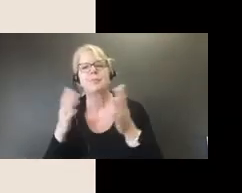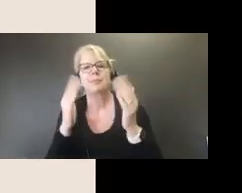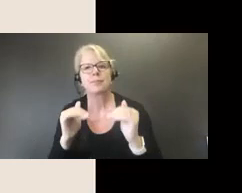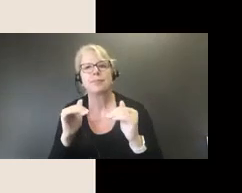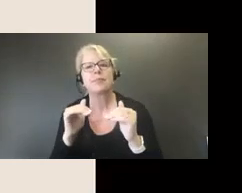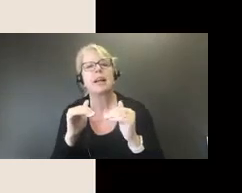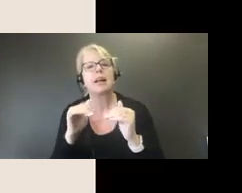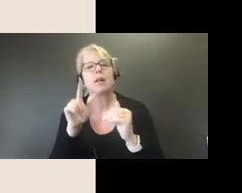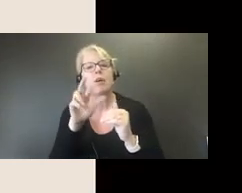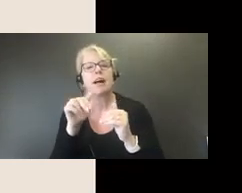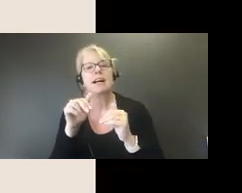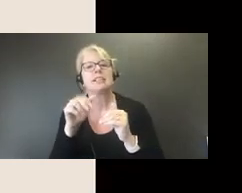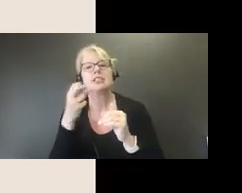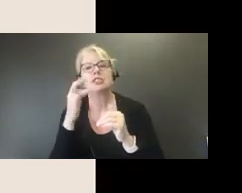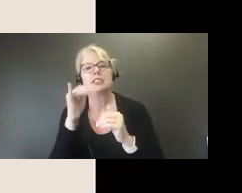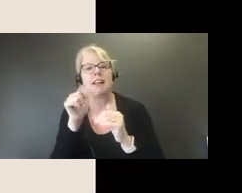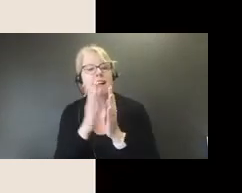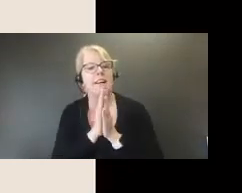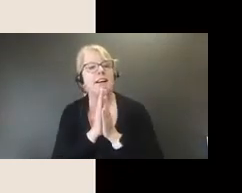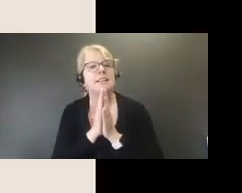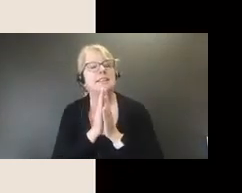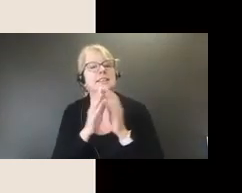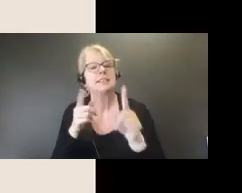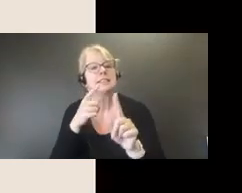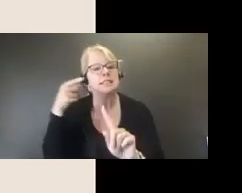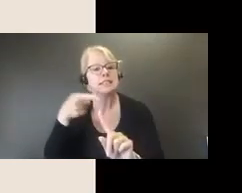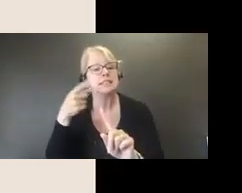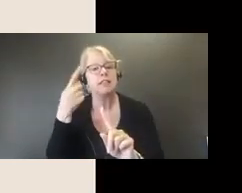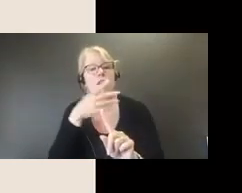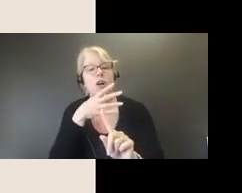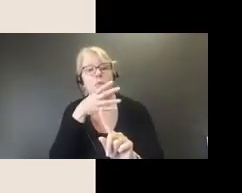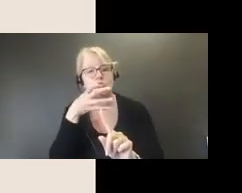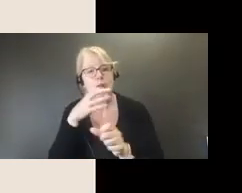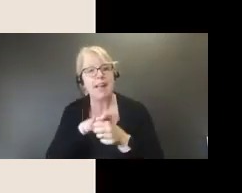Excuse me, Sheila, someone asked, is this figure for rural area or national data?